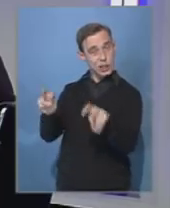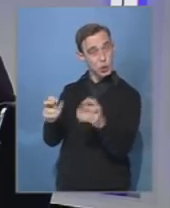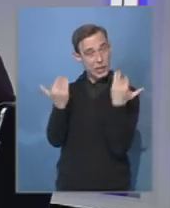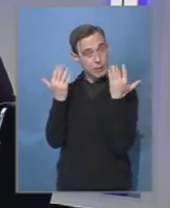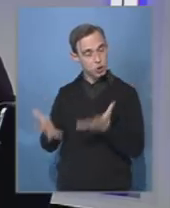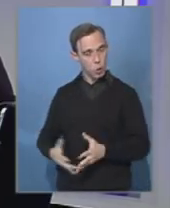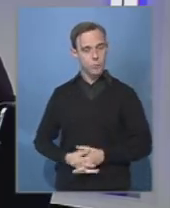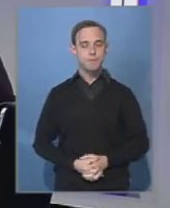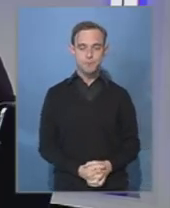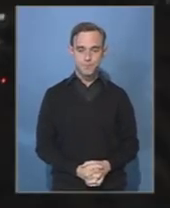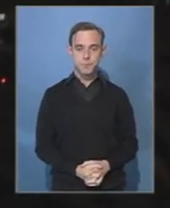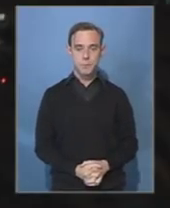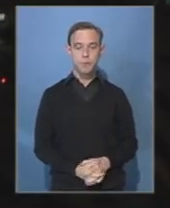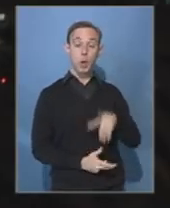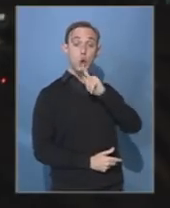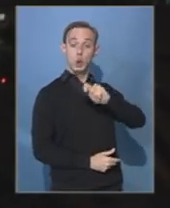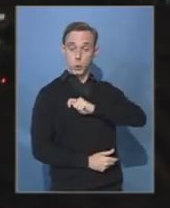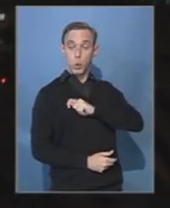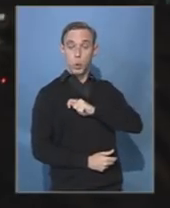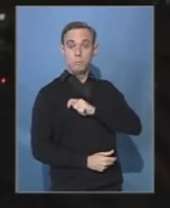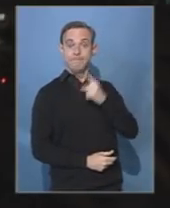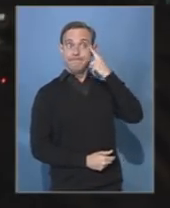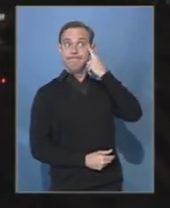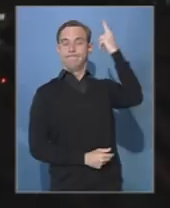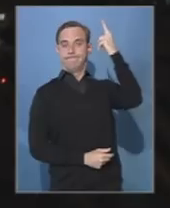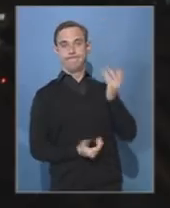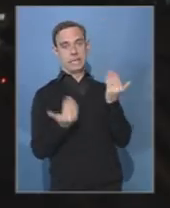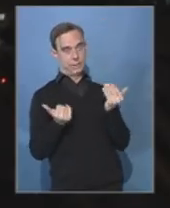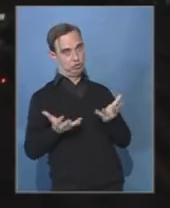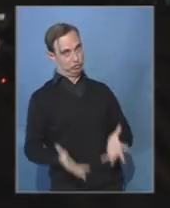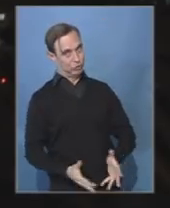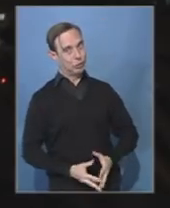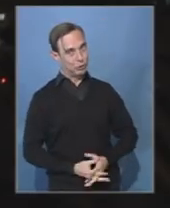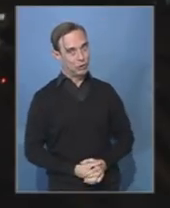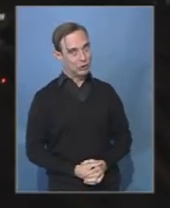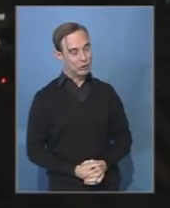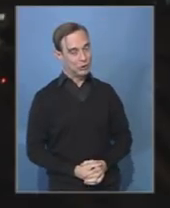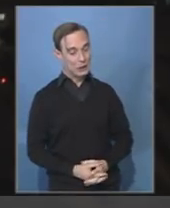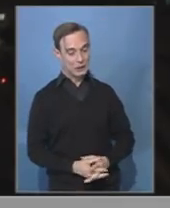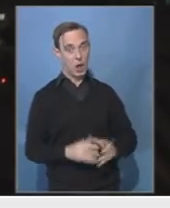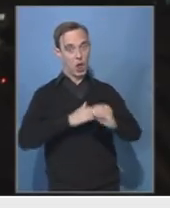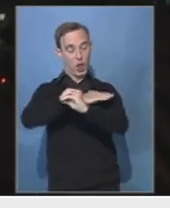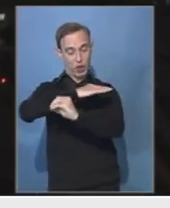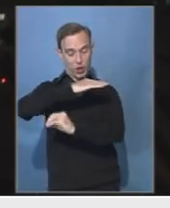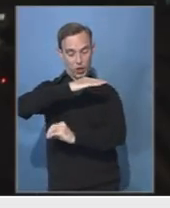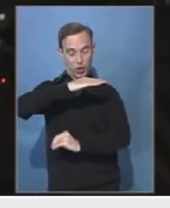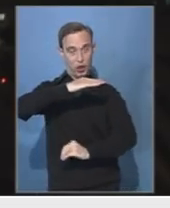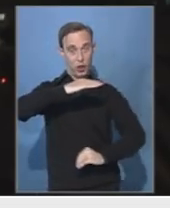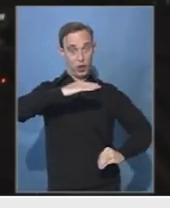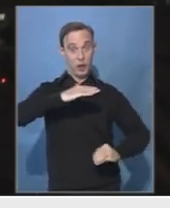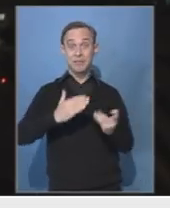I would think so, Peter. I think this is going to be a very long night. I think if this was going to be resolved quickly, we